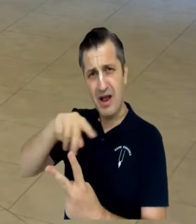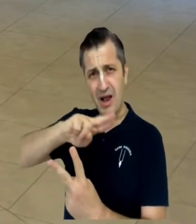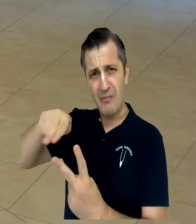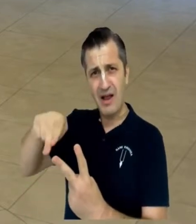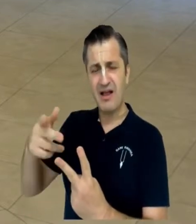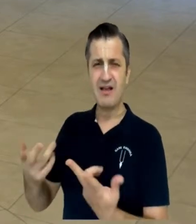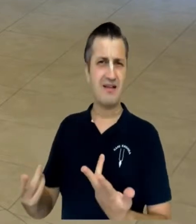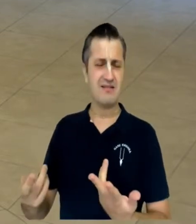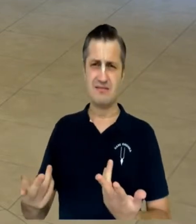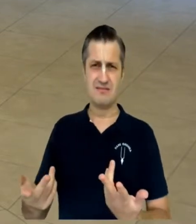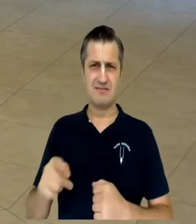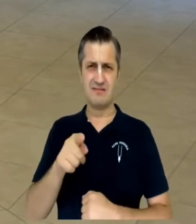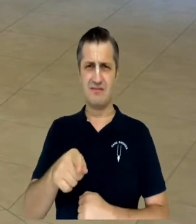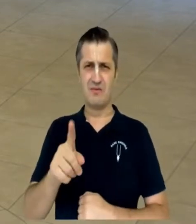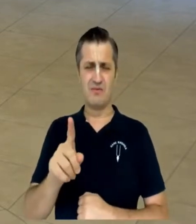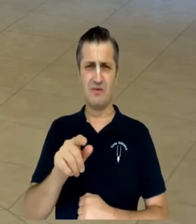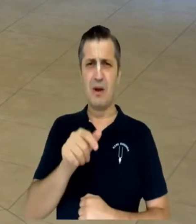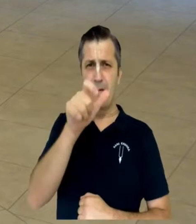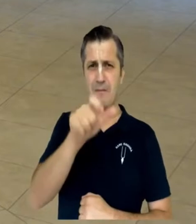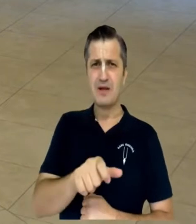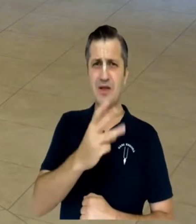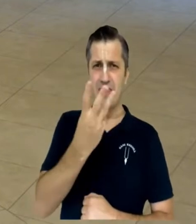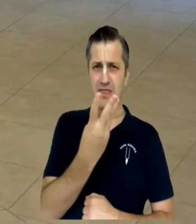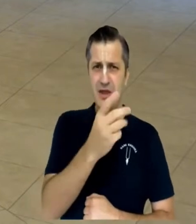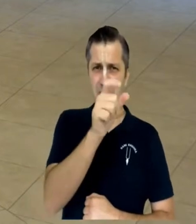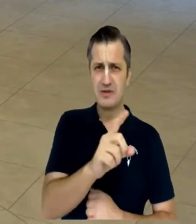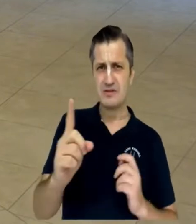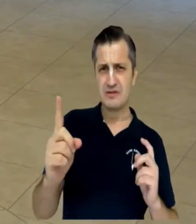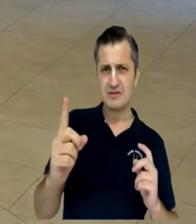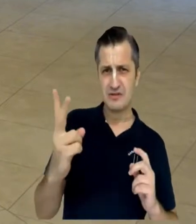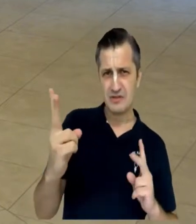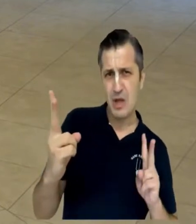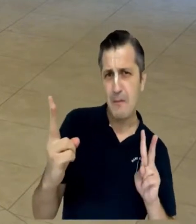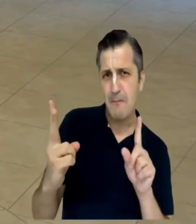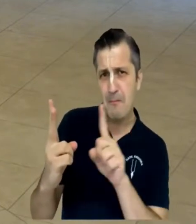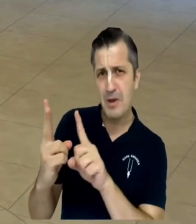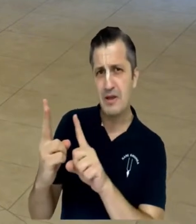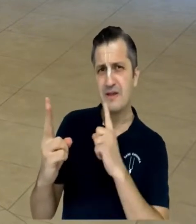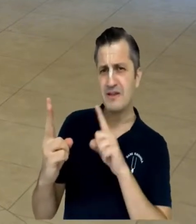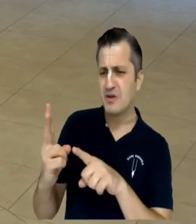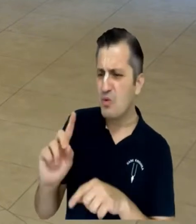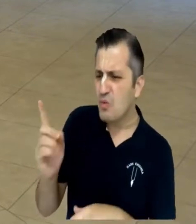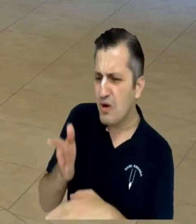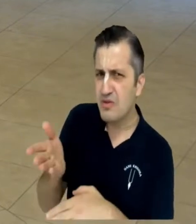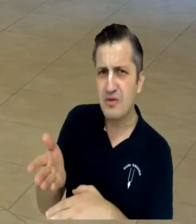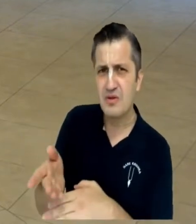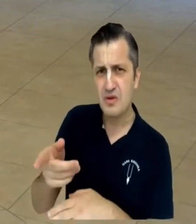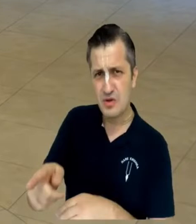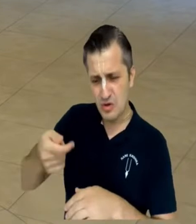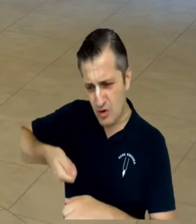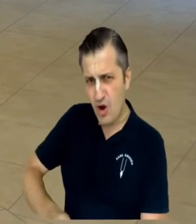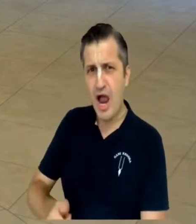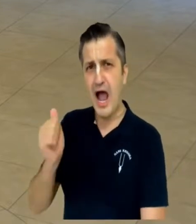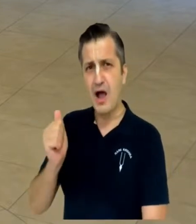asking them like, excuse me, like, what are you guys doing? Like, one person is digging up and the other person putting it back in. And they explained like, yeah,